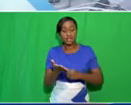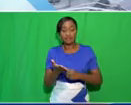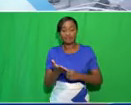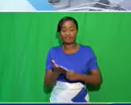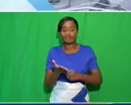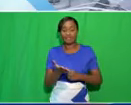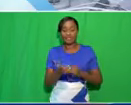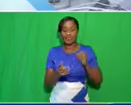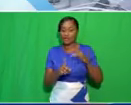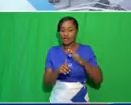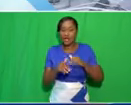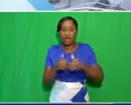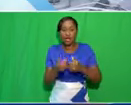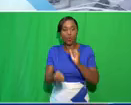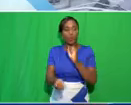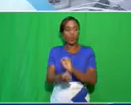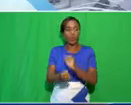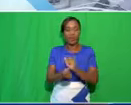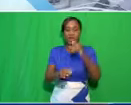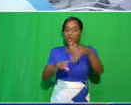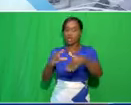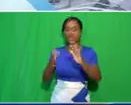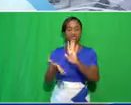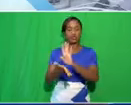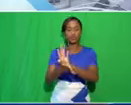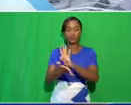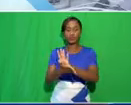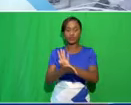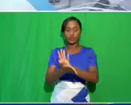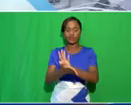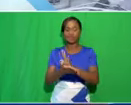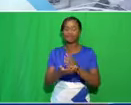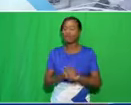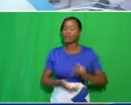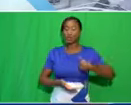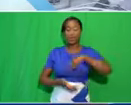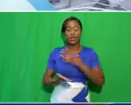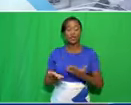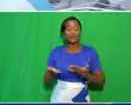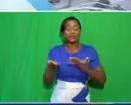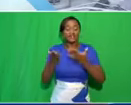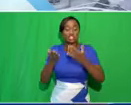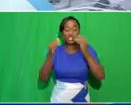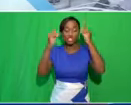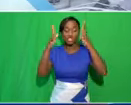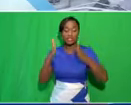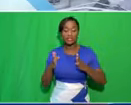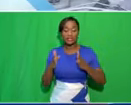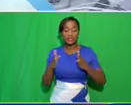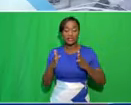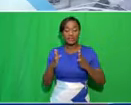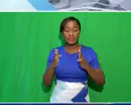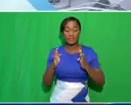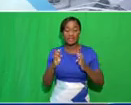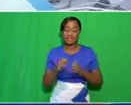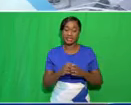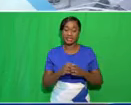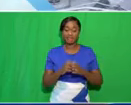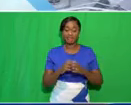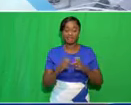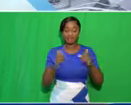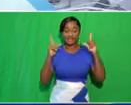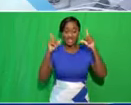Many times it affects their functioning as a teacher. And we suggest that teachers be assessed psychologically at the beginning